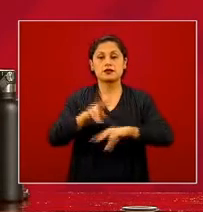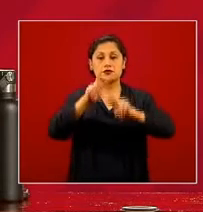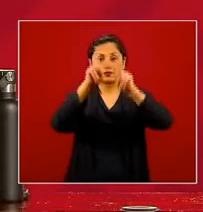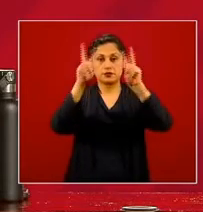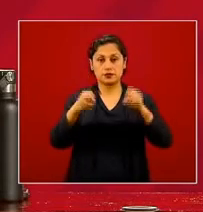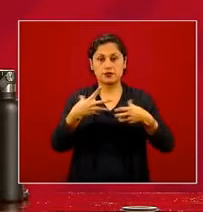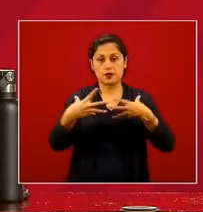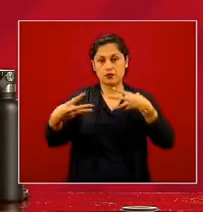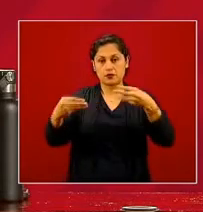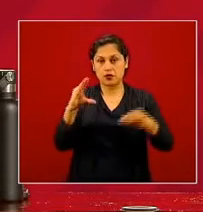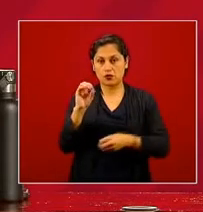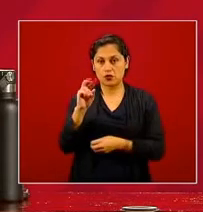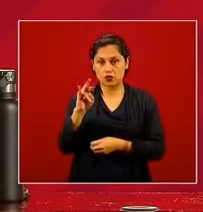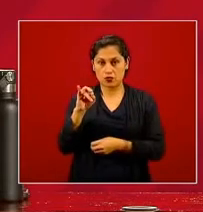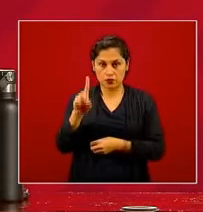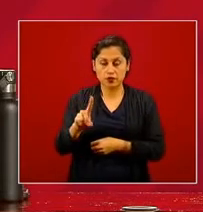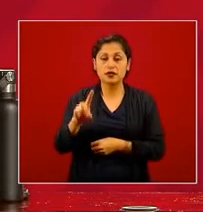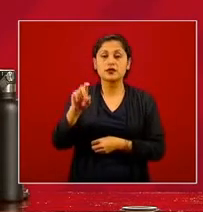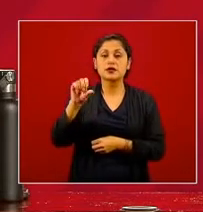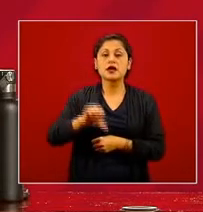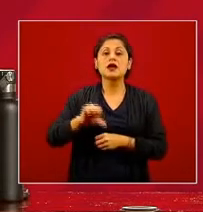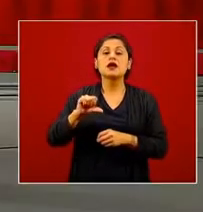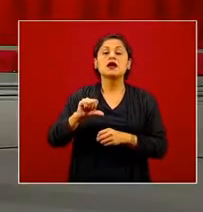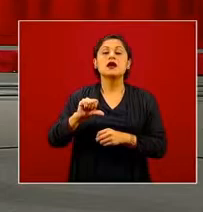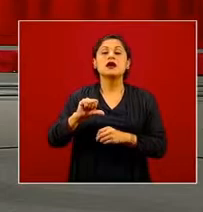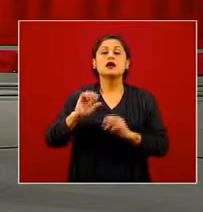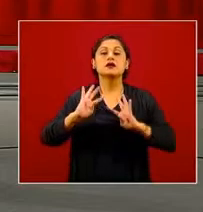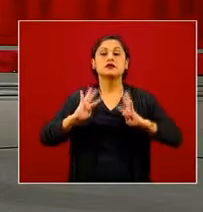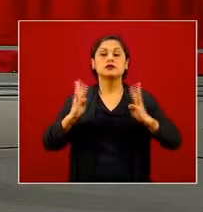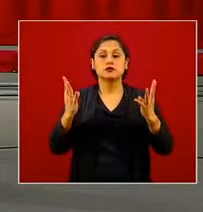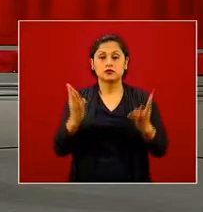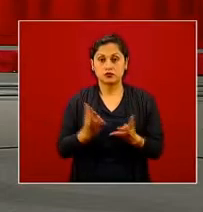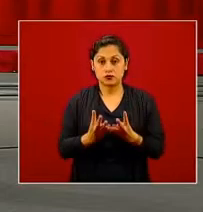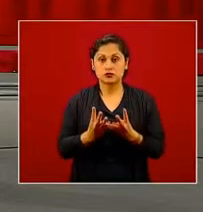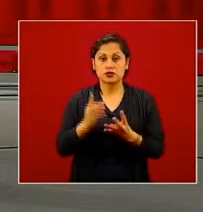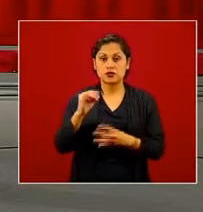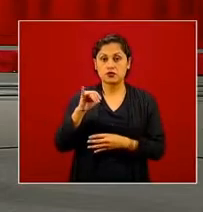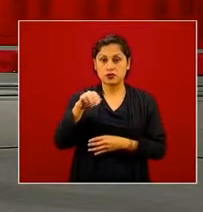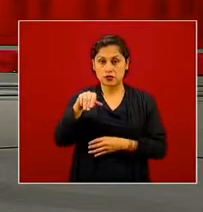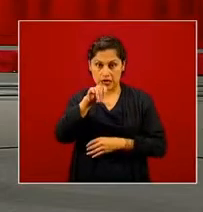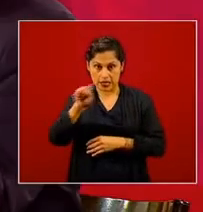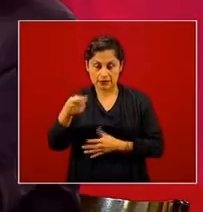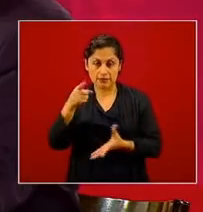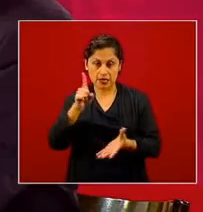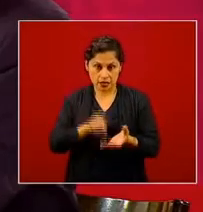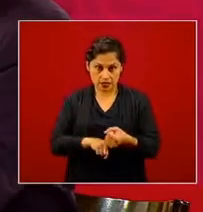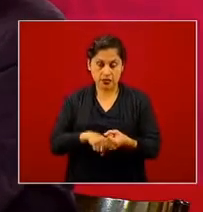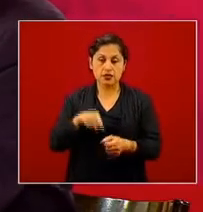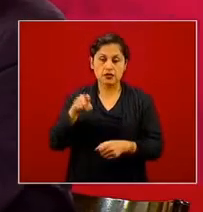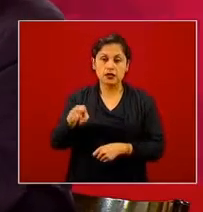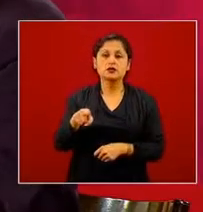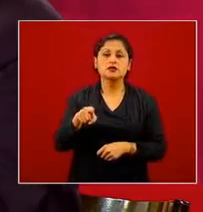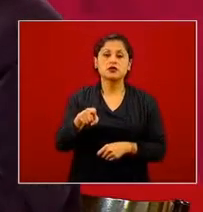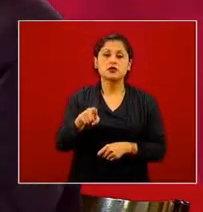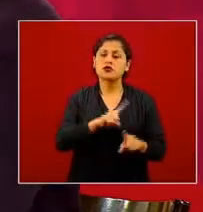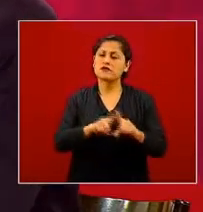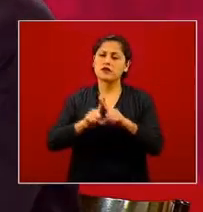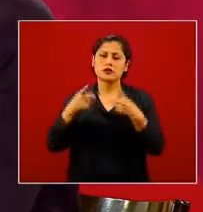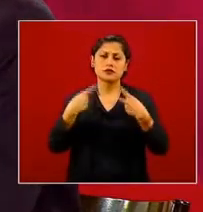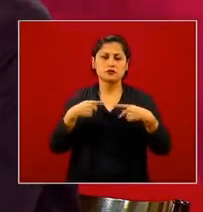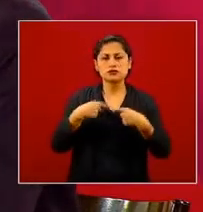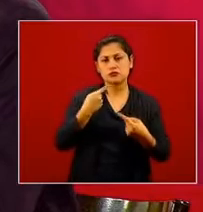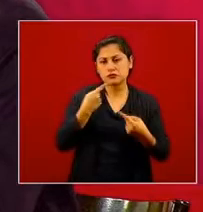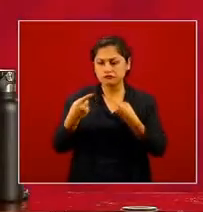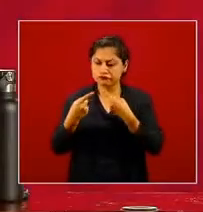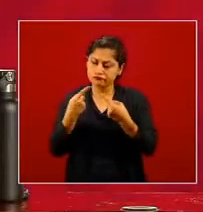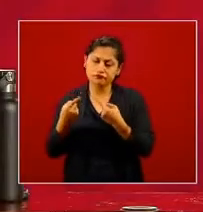in a meeting in regards to the control of the COVID epidemic, and this